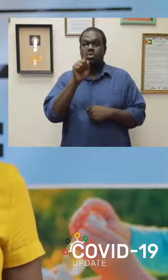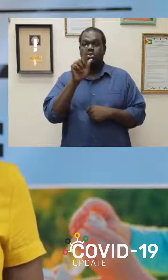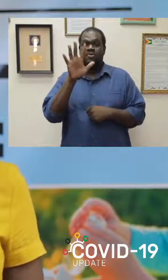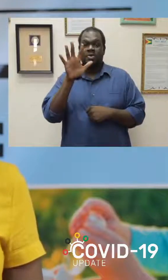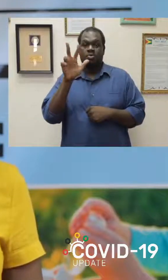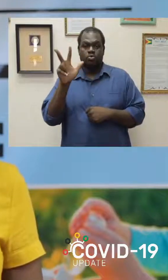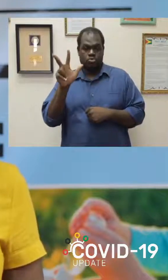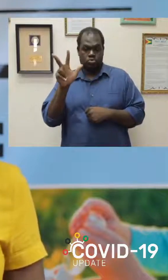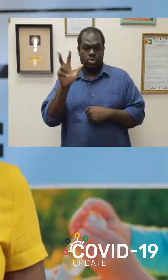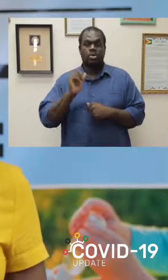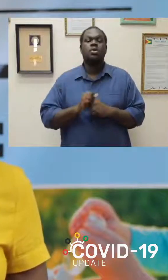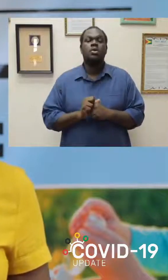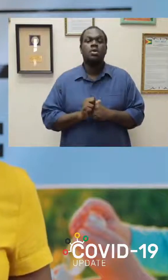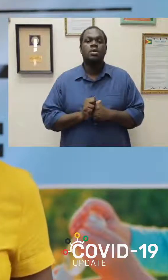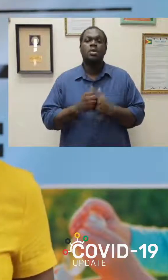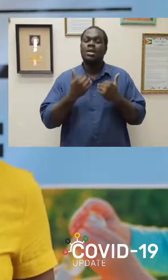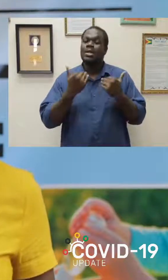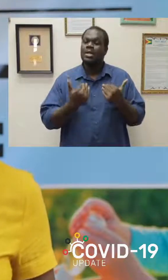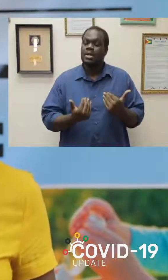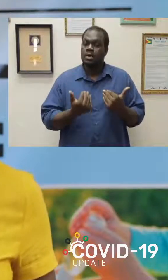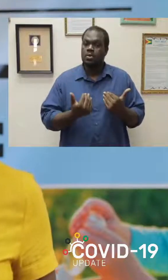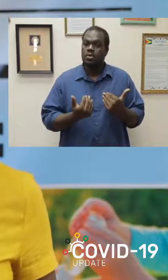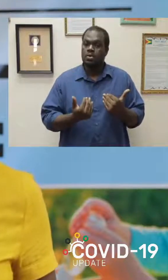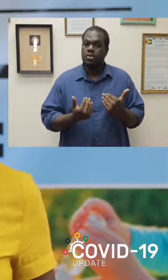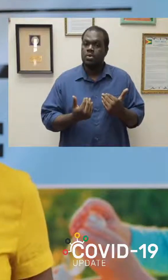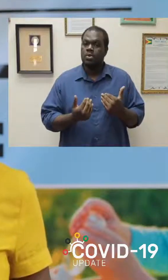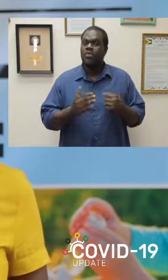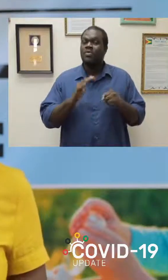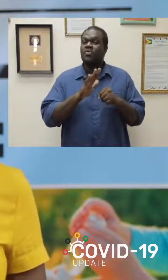date, the total number of persons tested is